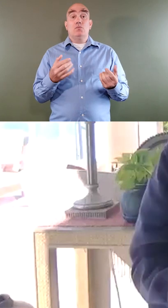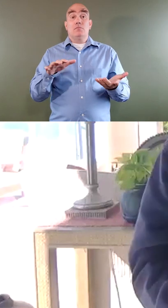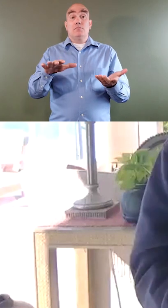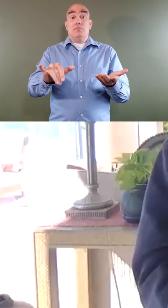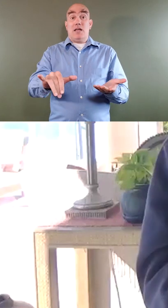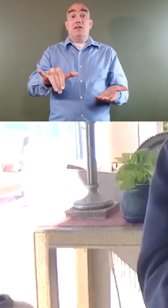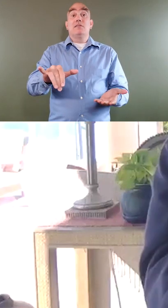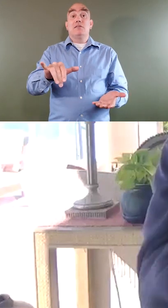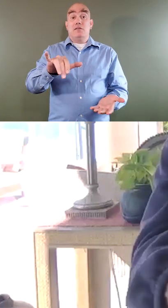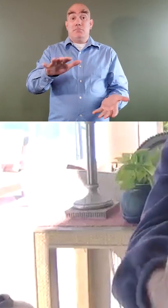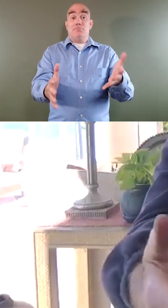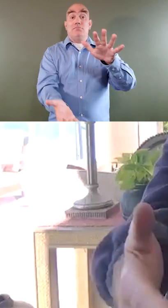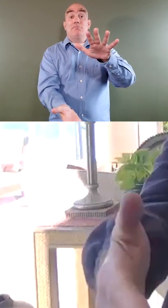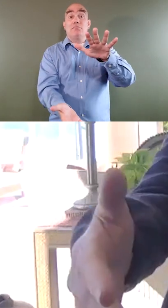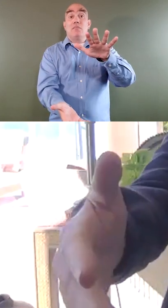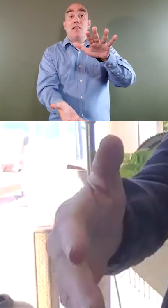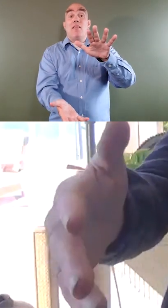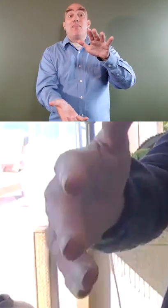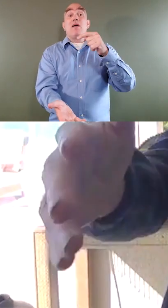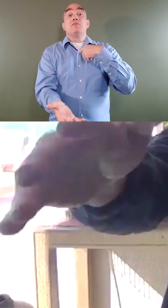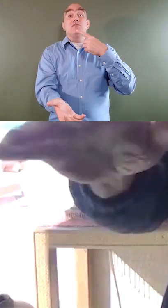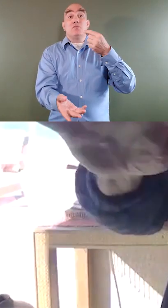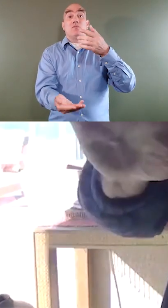hands over, and we're going to